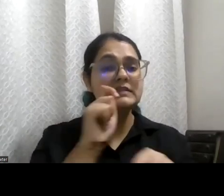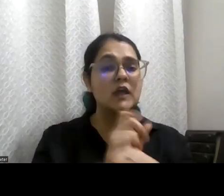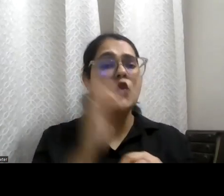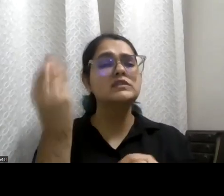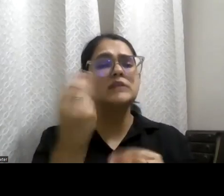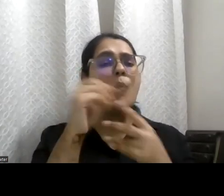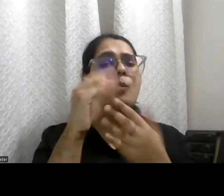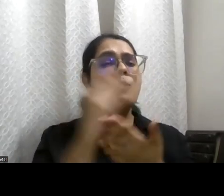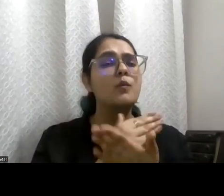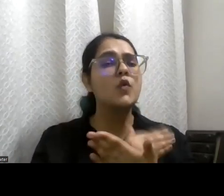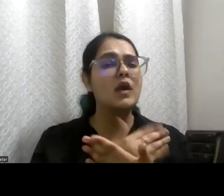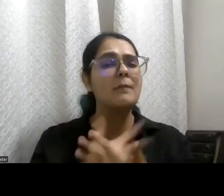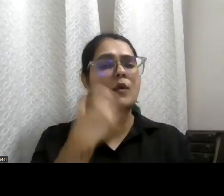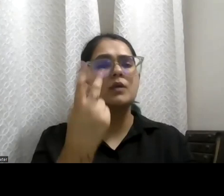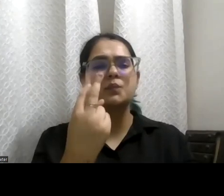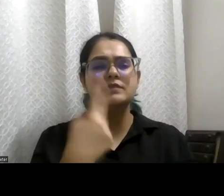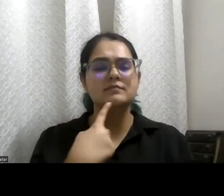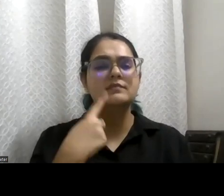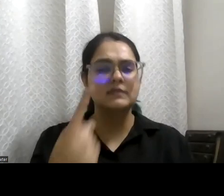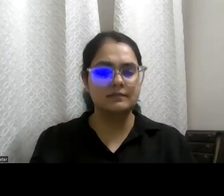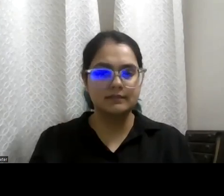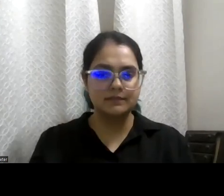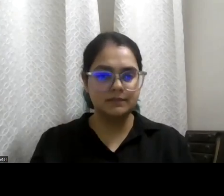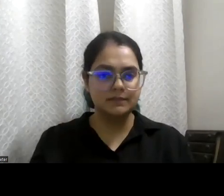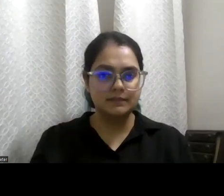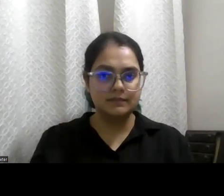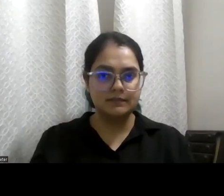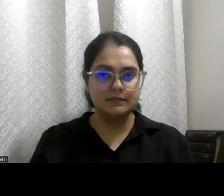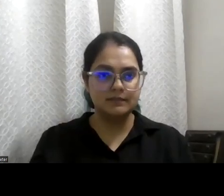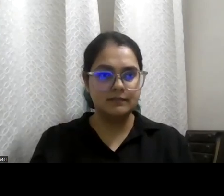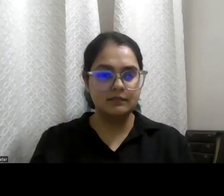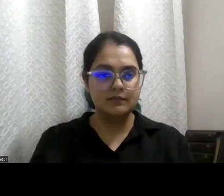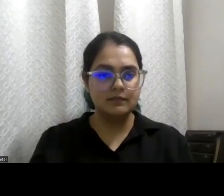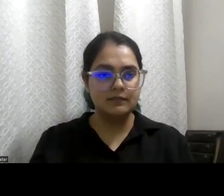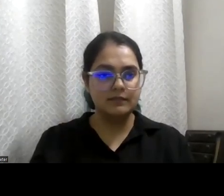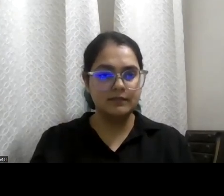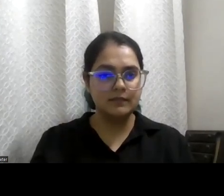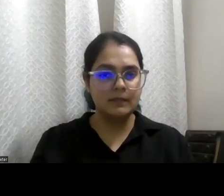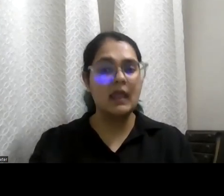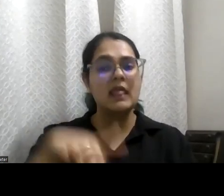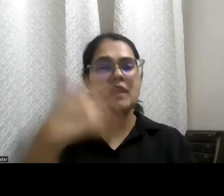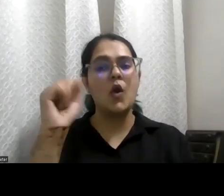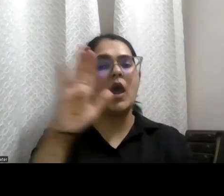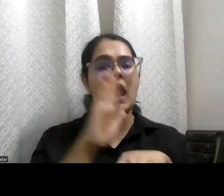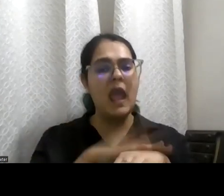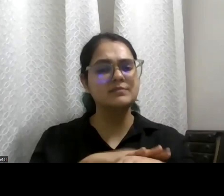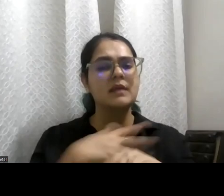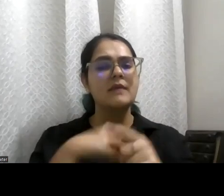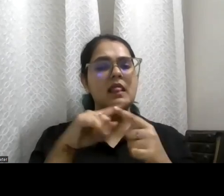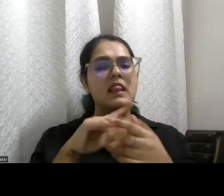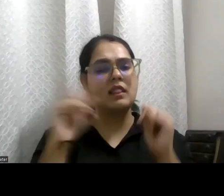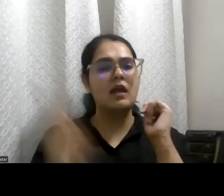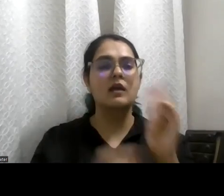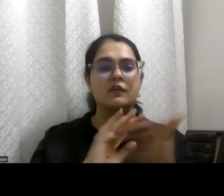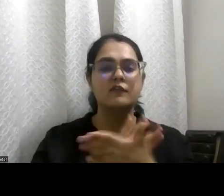I'll just very briefly in 2 minutes, we'll try to summarize and then come to the experience or the conclusion